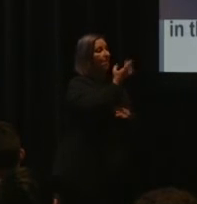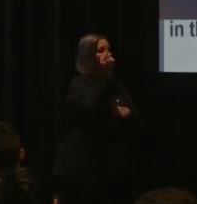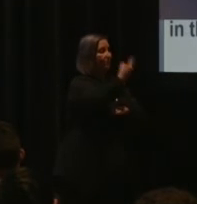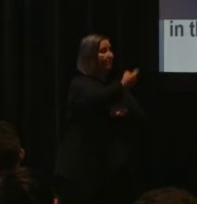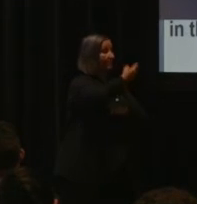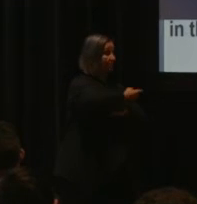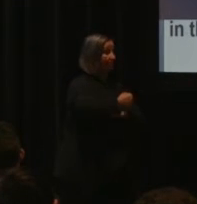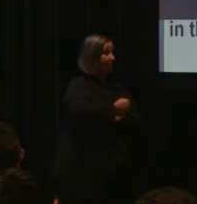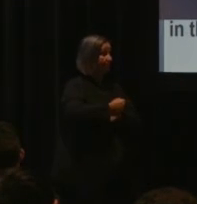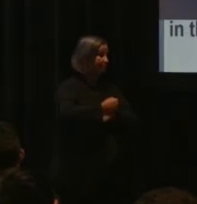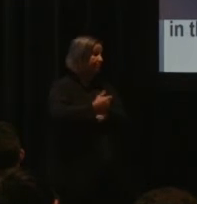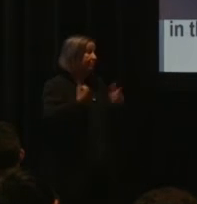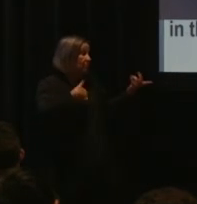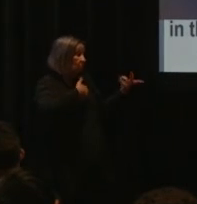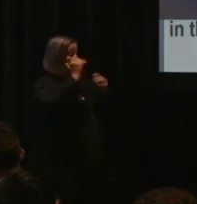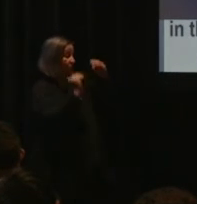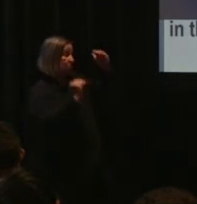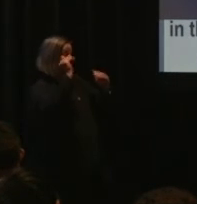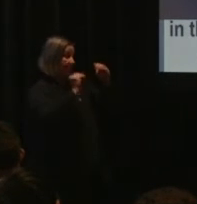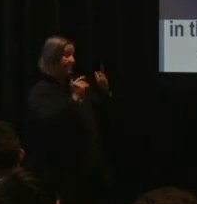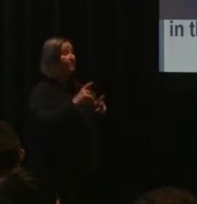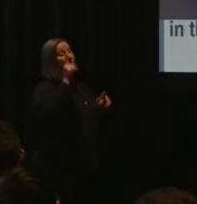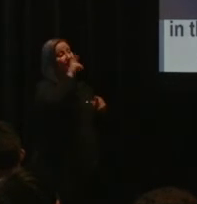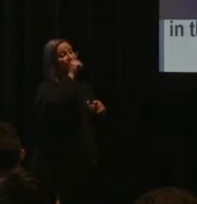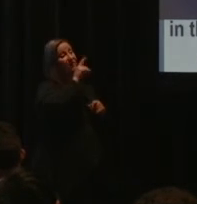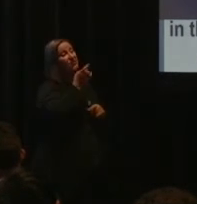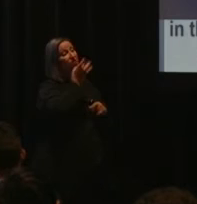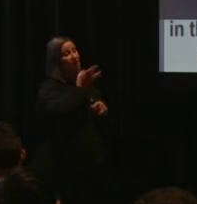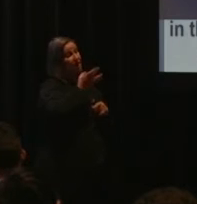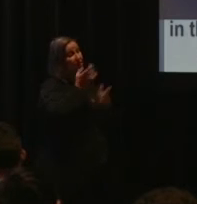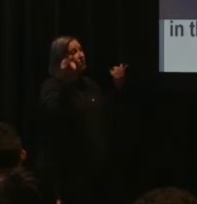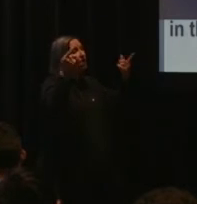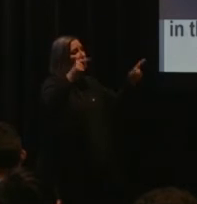When we have all of our artificial light up there,